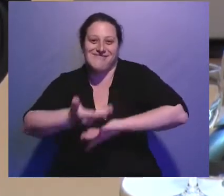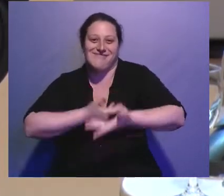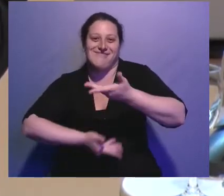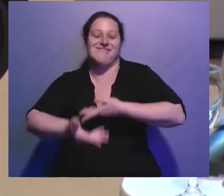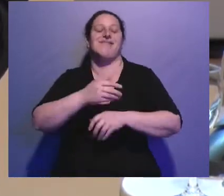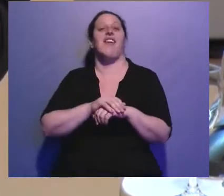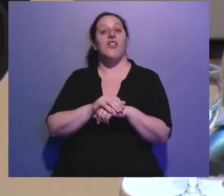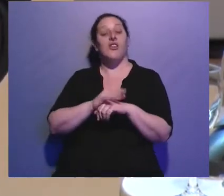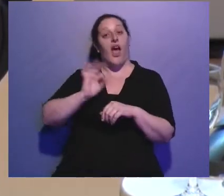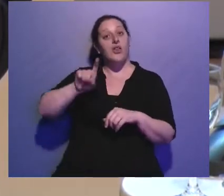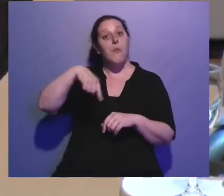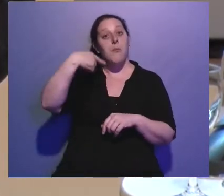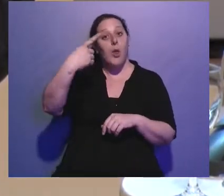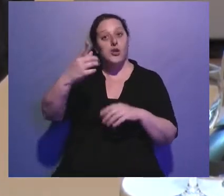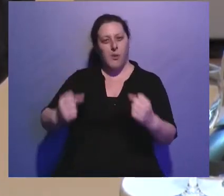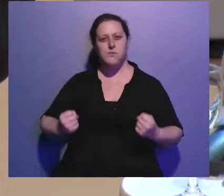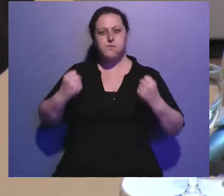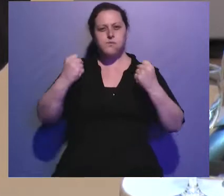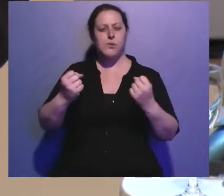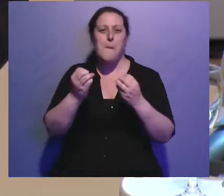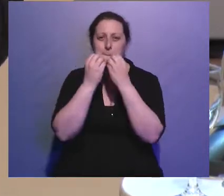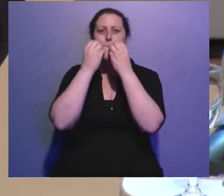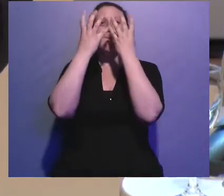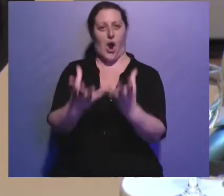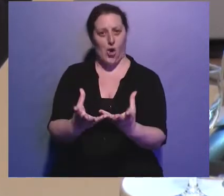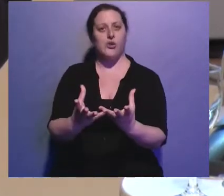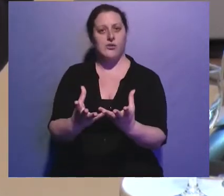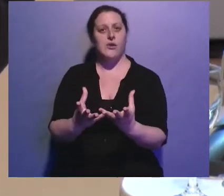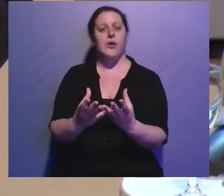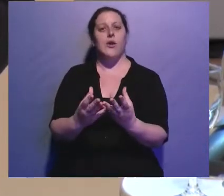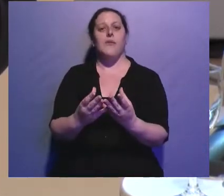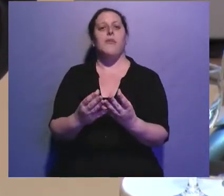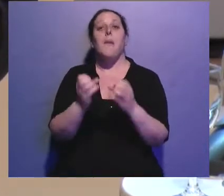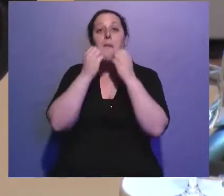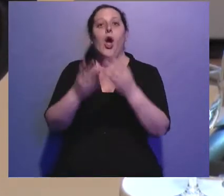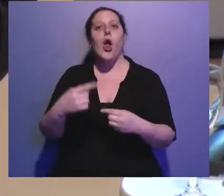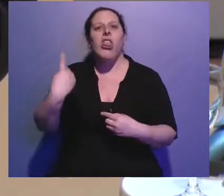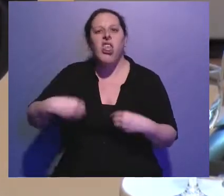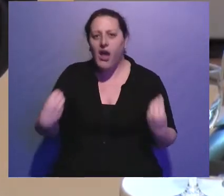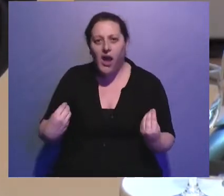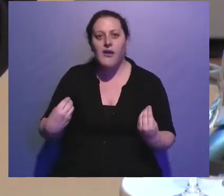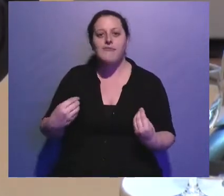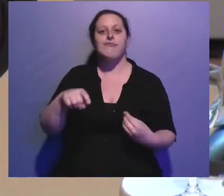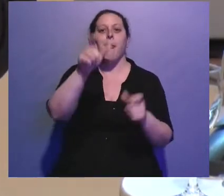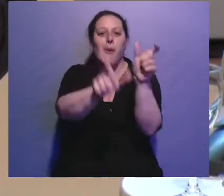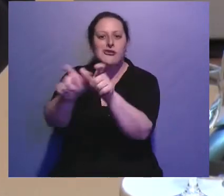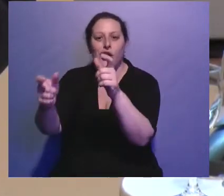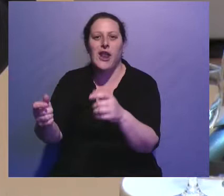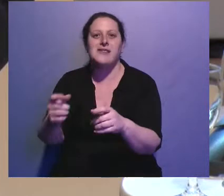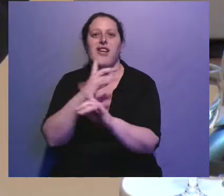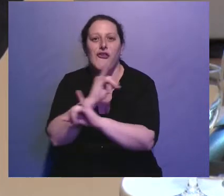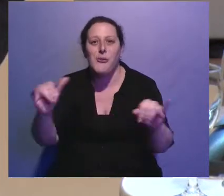next year, we will enhance